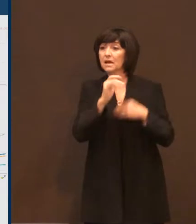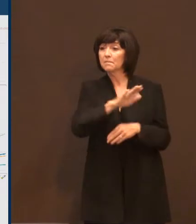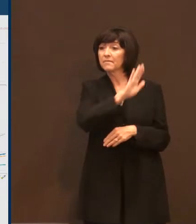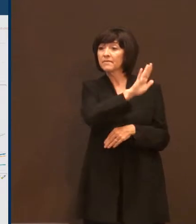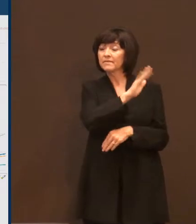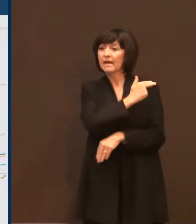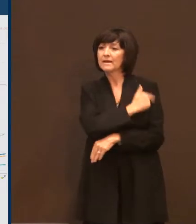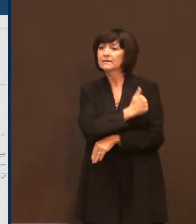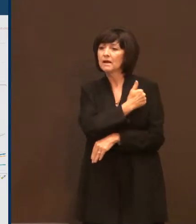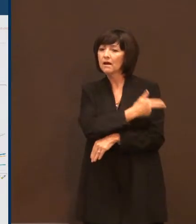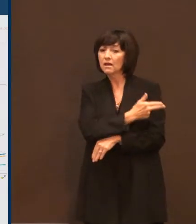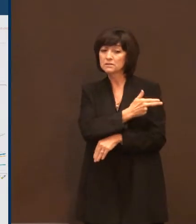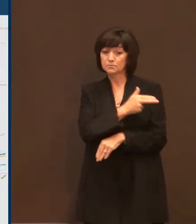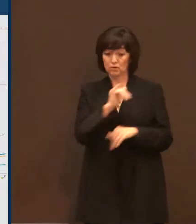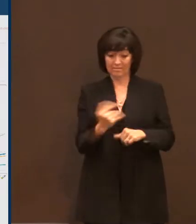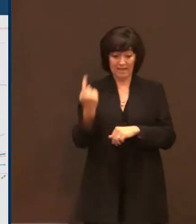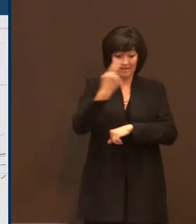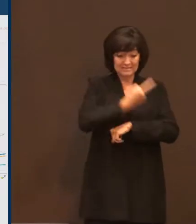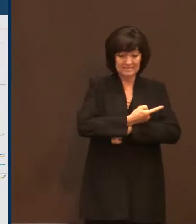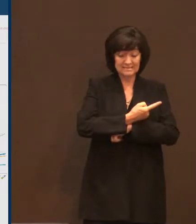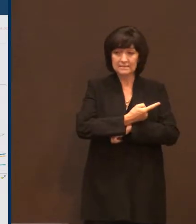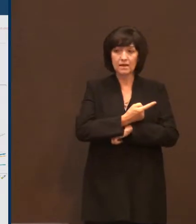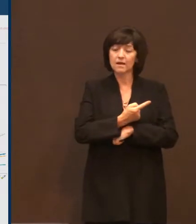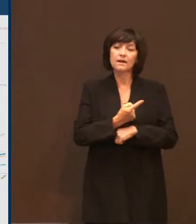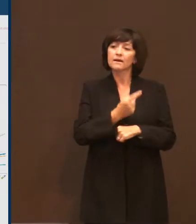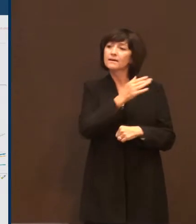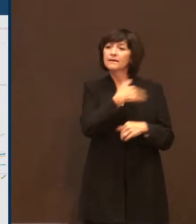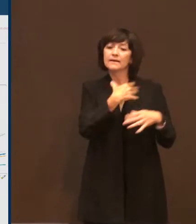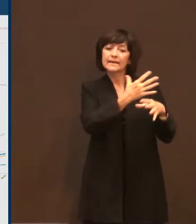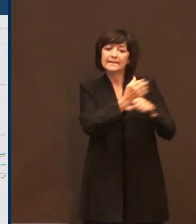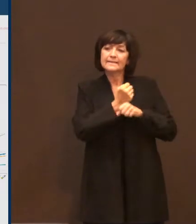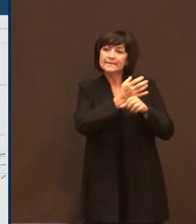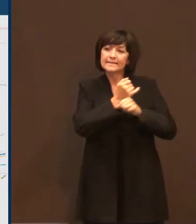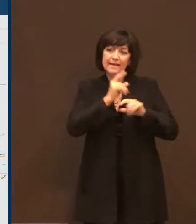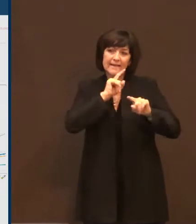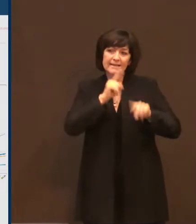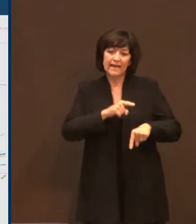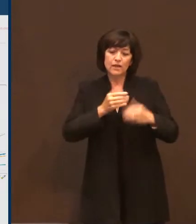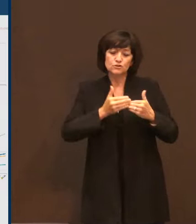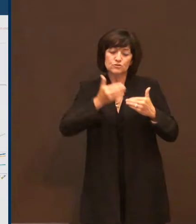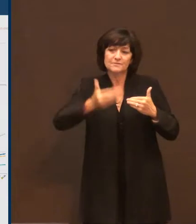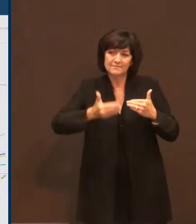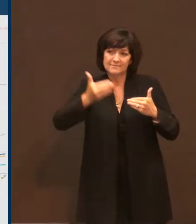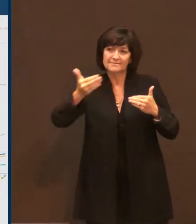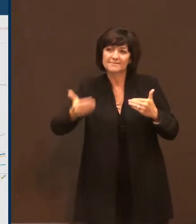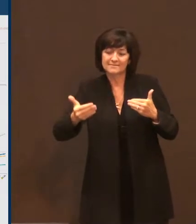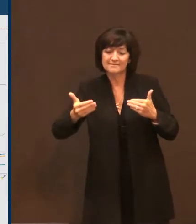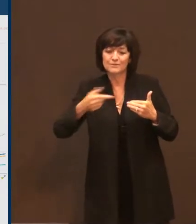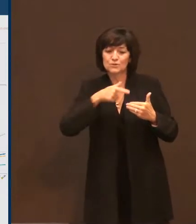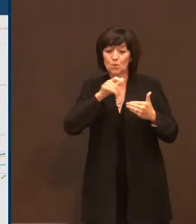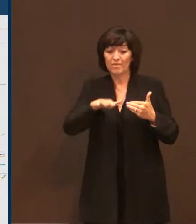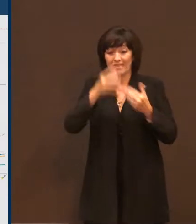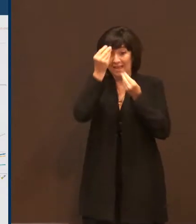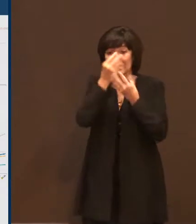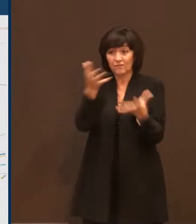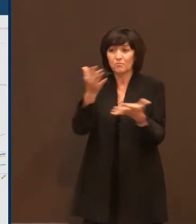We are looking at how to incorporate this into our